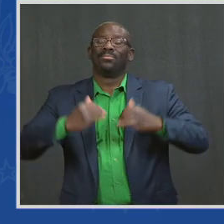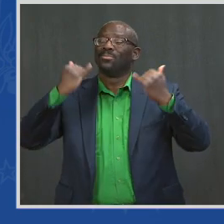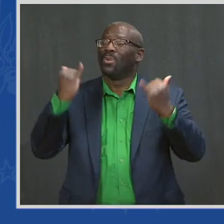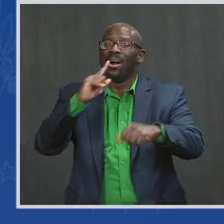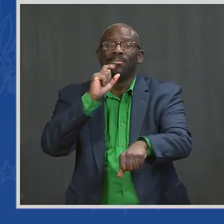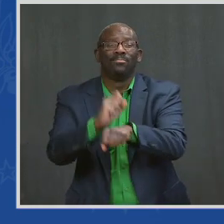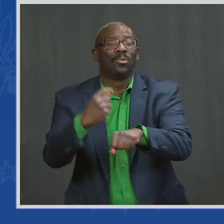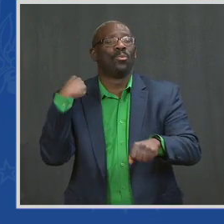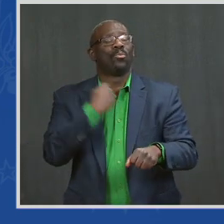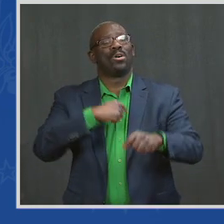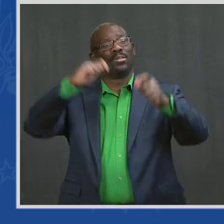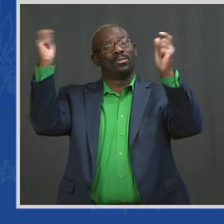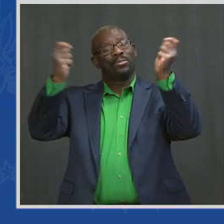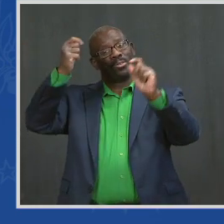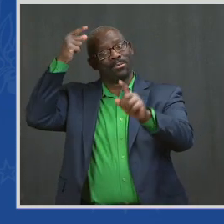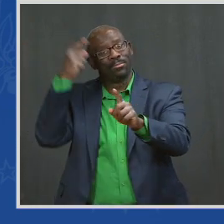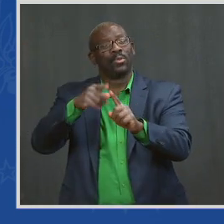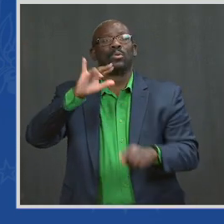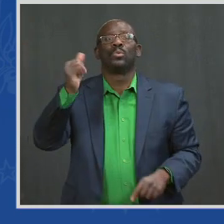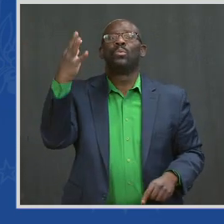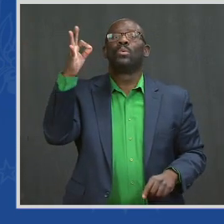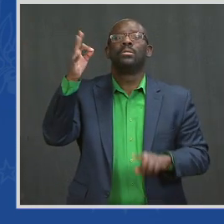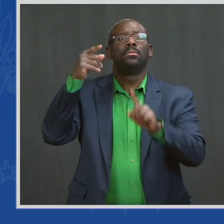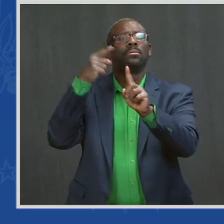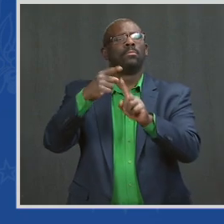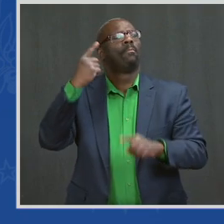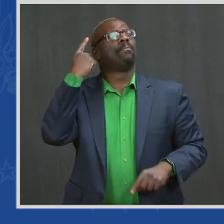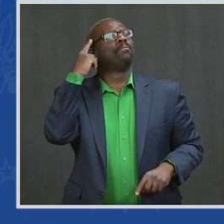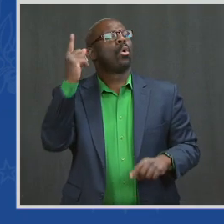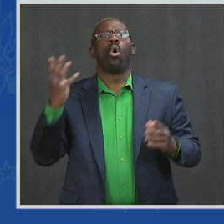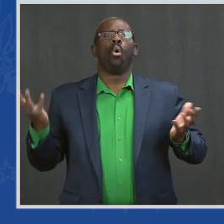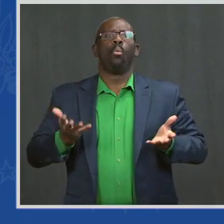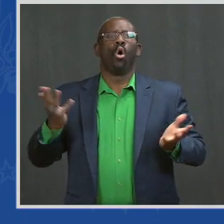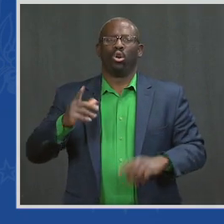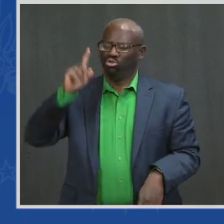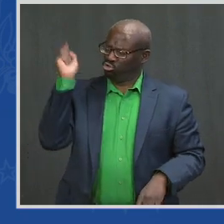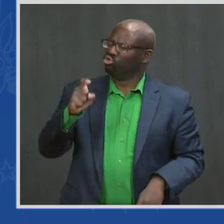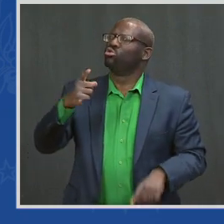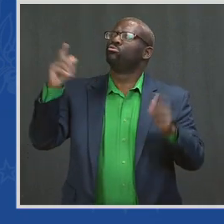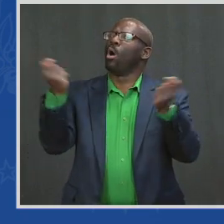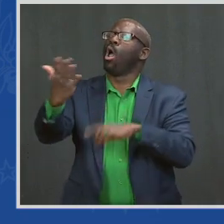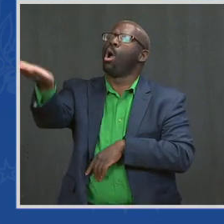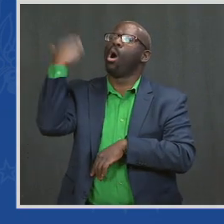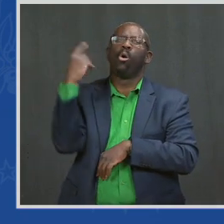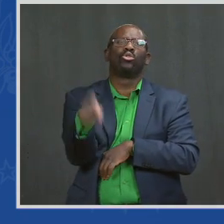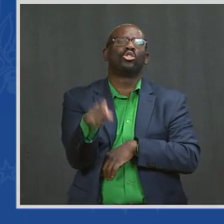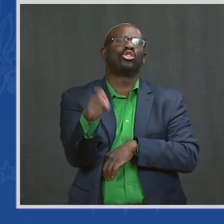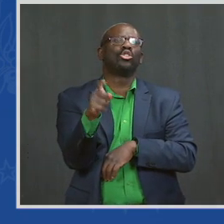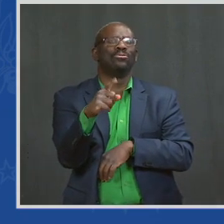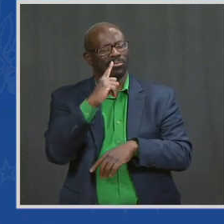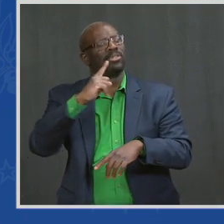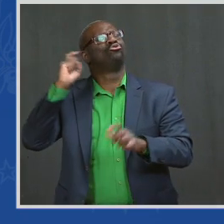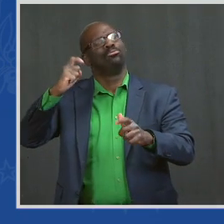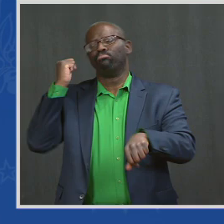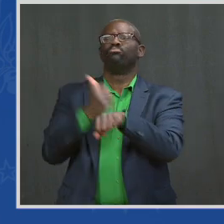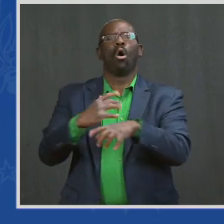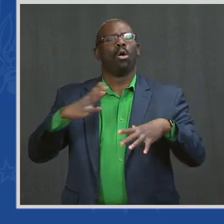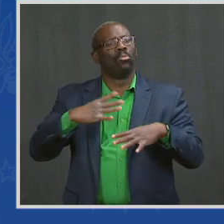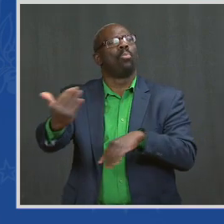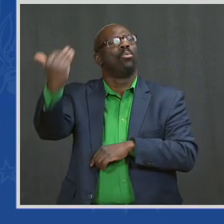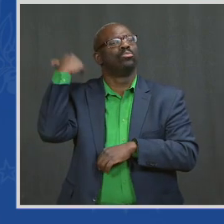for what it ought to be, what it must be, a national holiday. As the Vice President noted, a holiday that